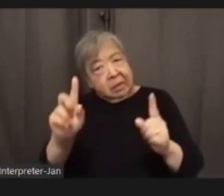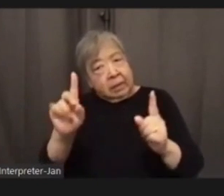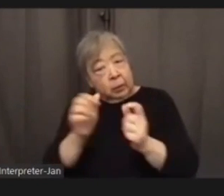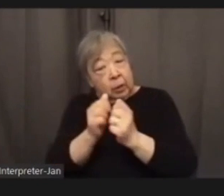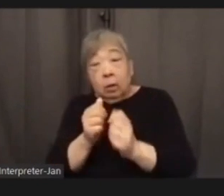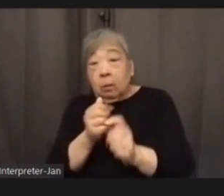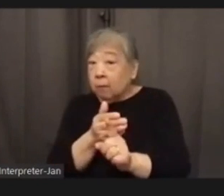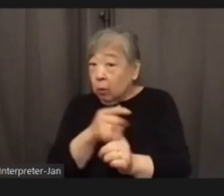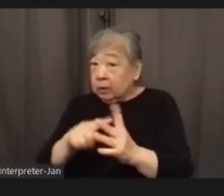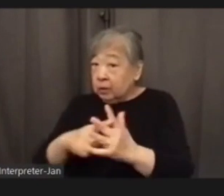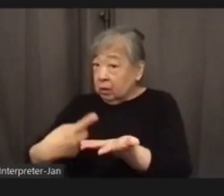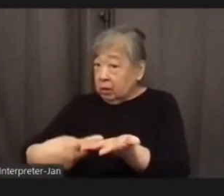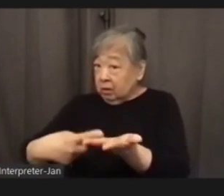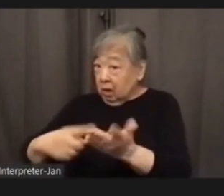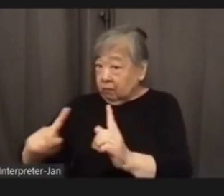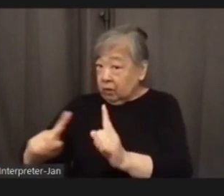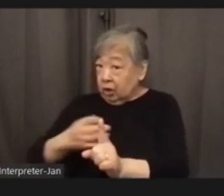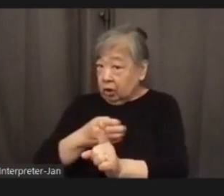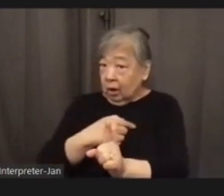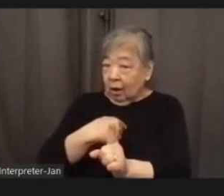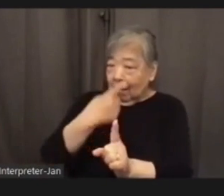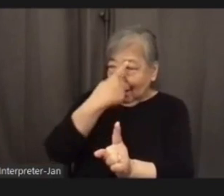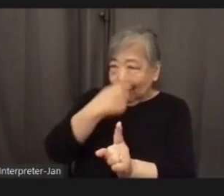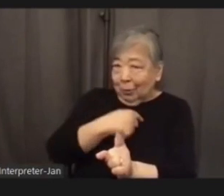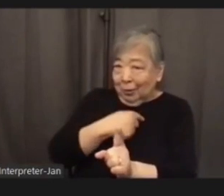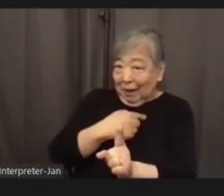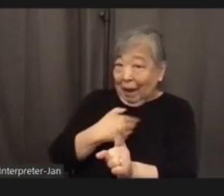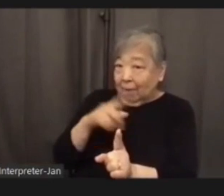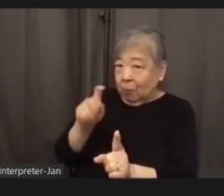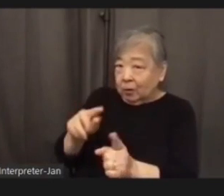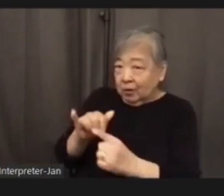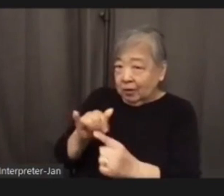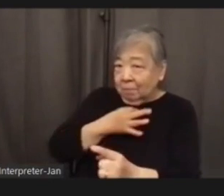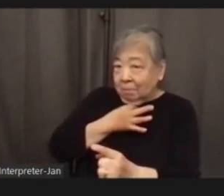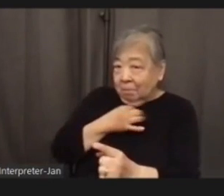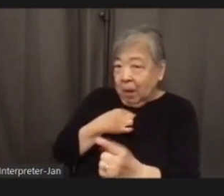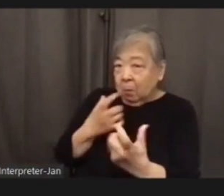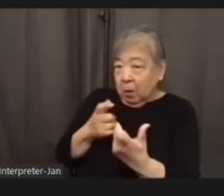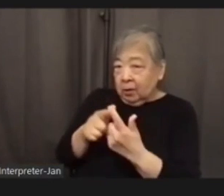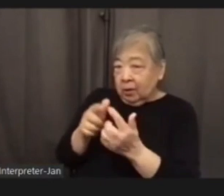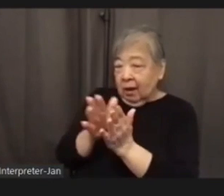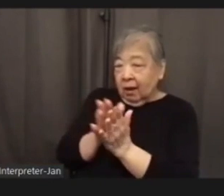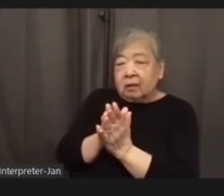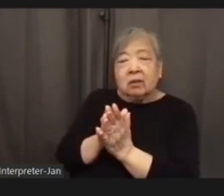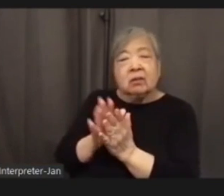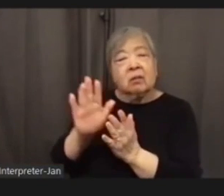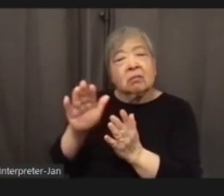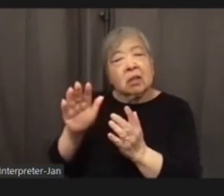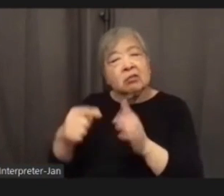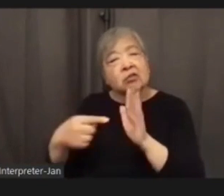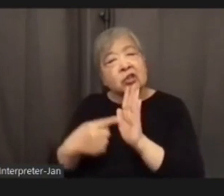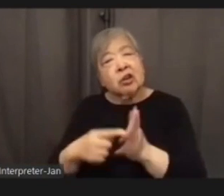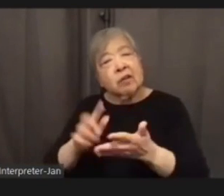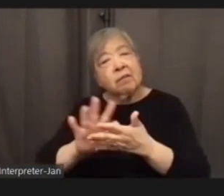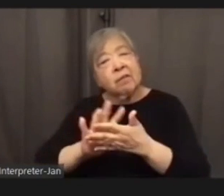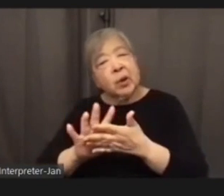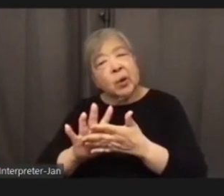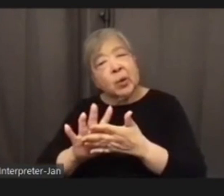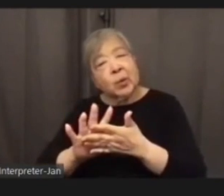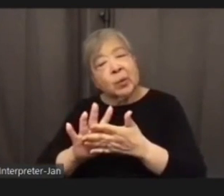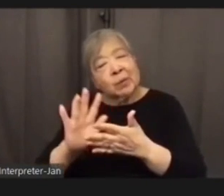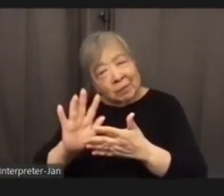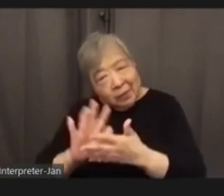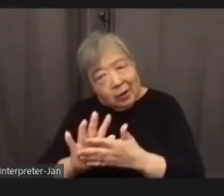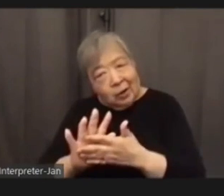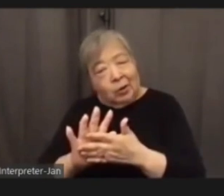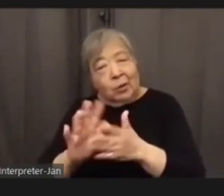the conversation, and I've got like questions that I'm dying to ask you all, let's share a video clip. A video clip